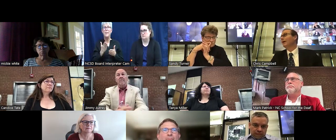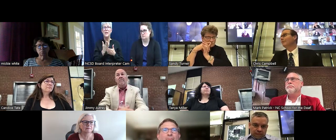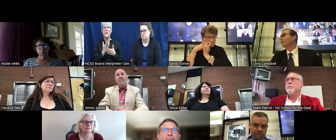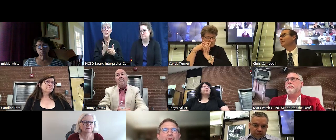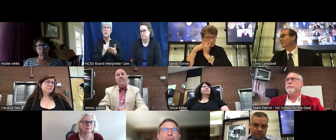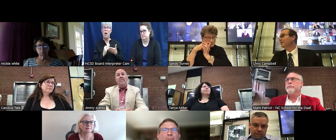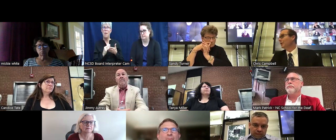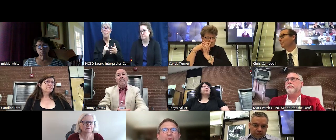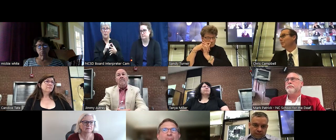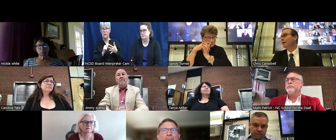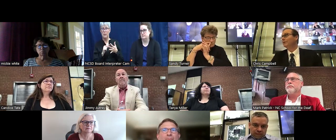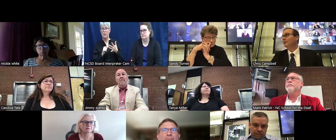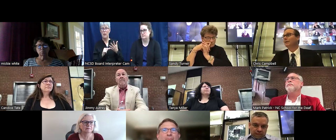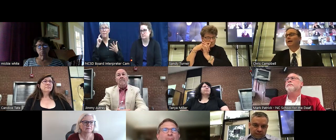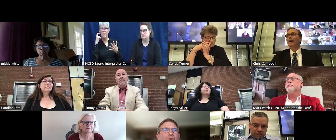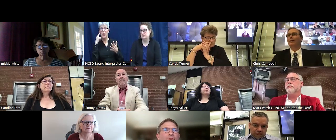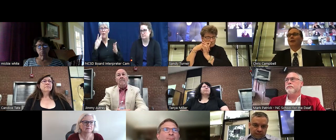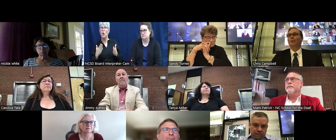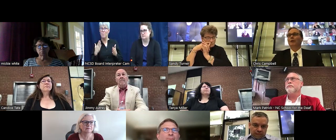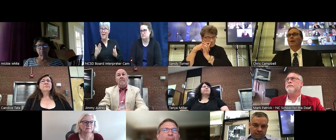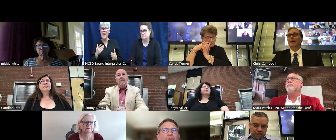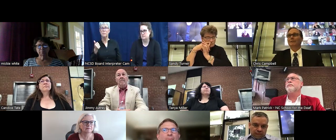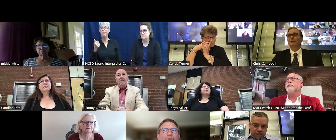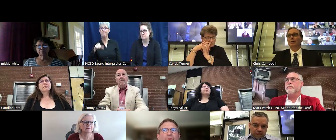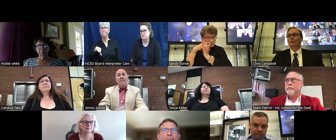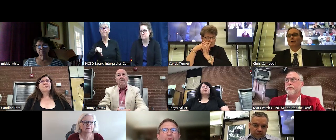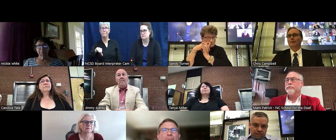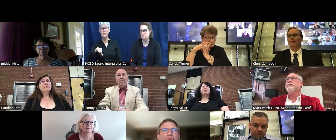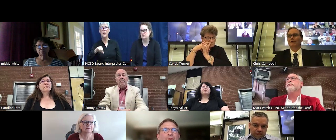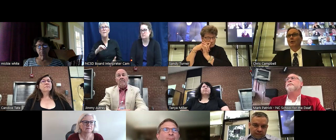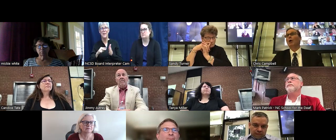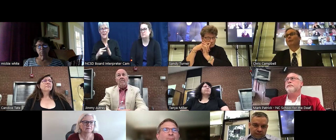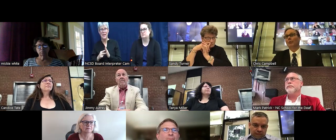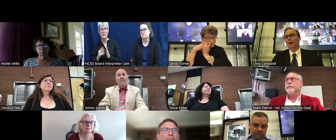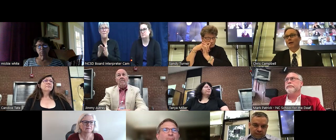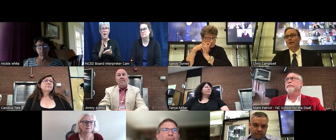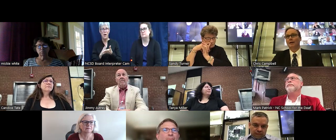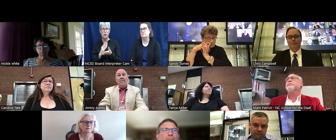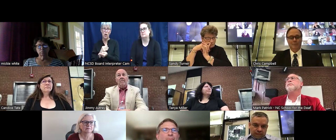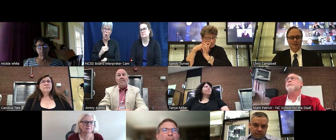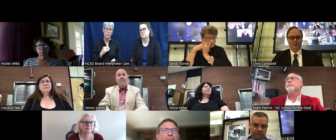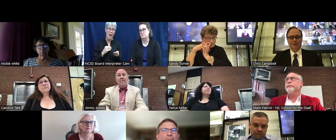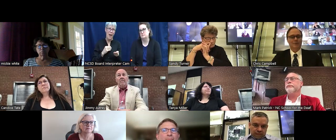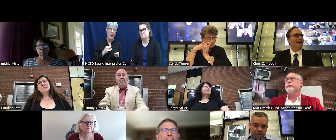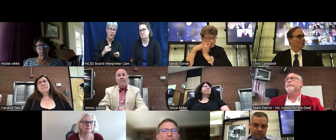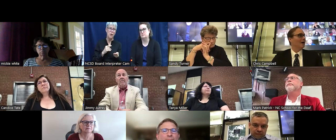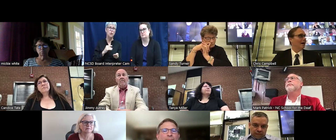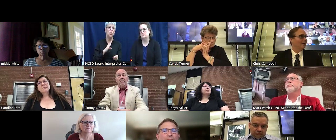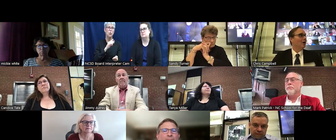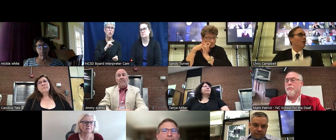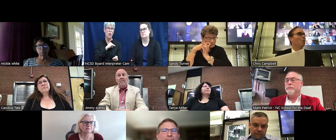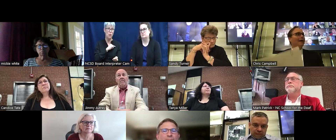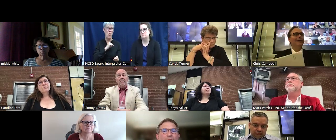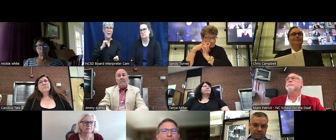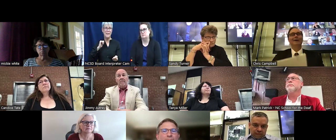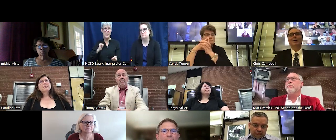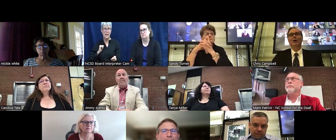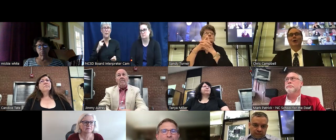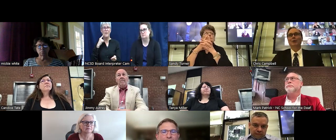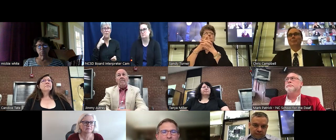the governor to veto the budget. And then it would go back to the General Assembly for an override of the budget. So that's why